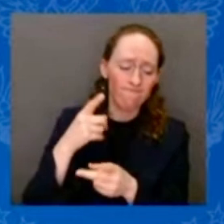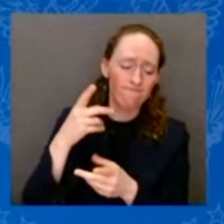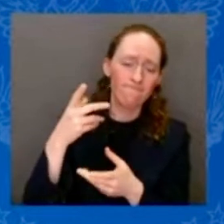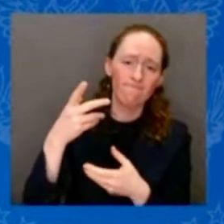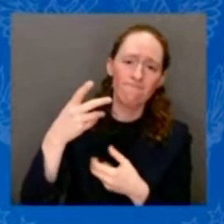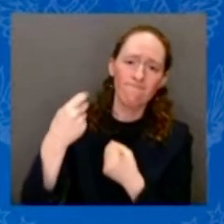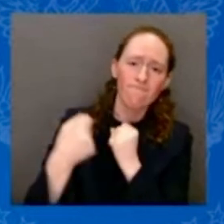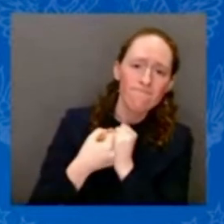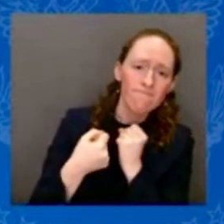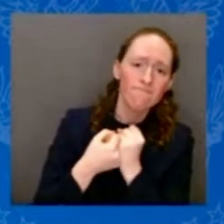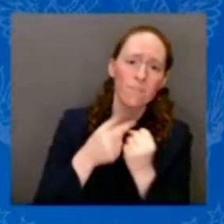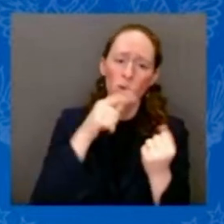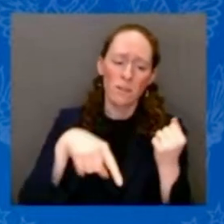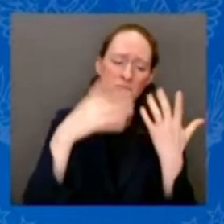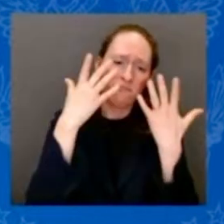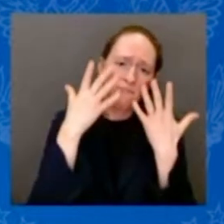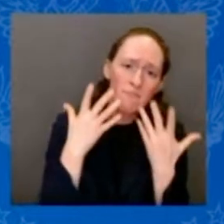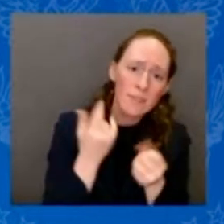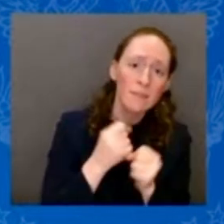A lot of us have been there.